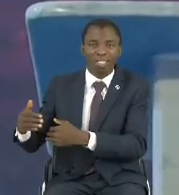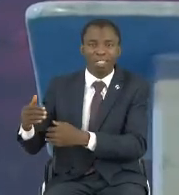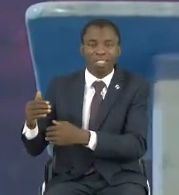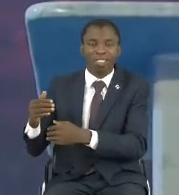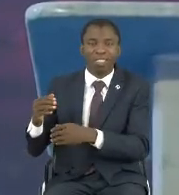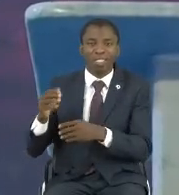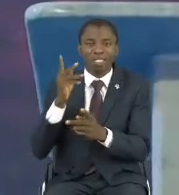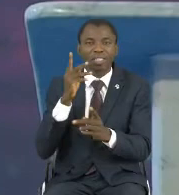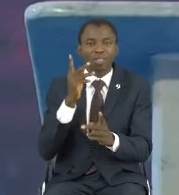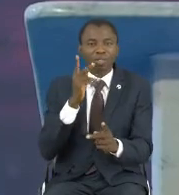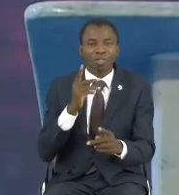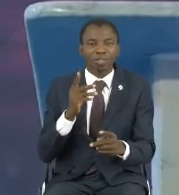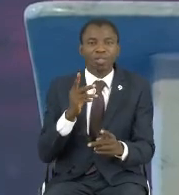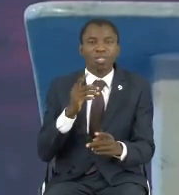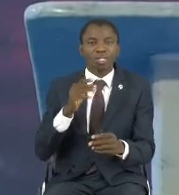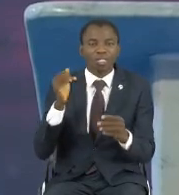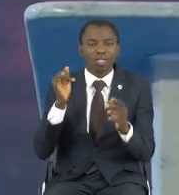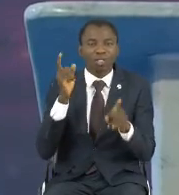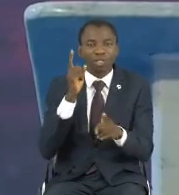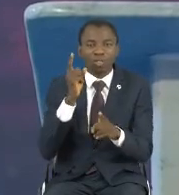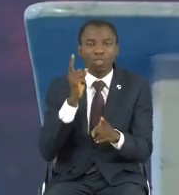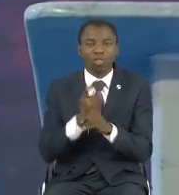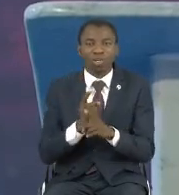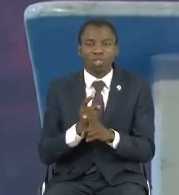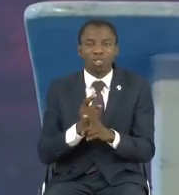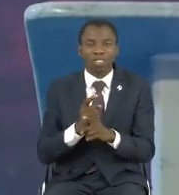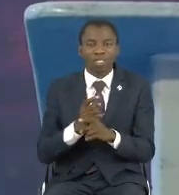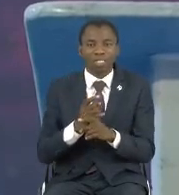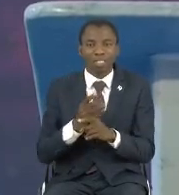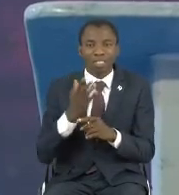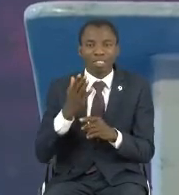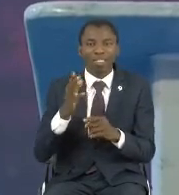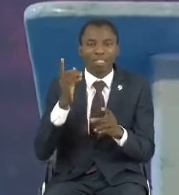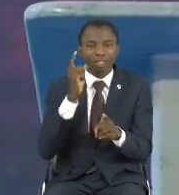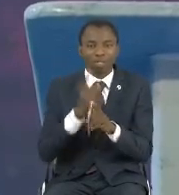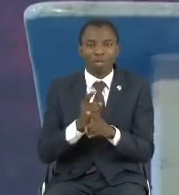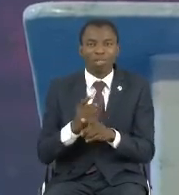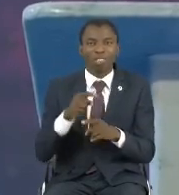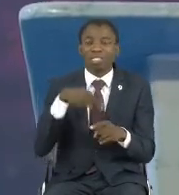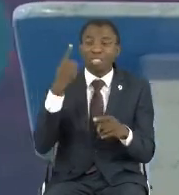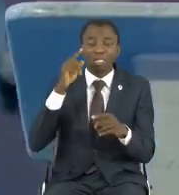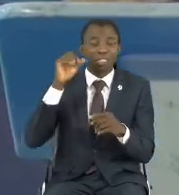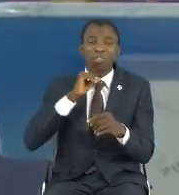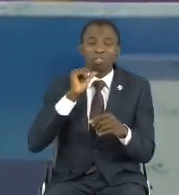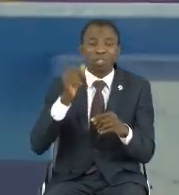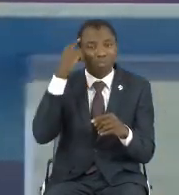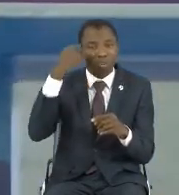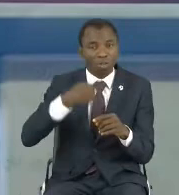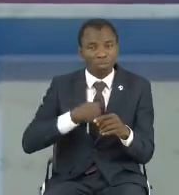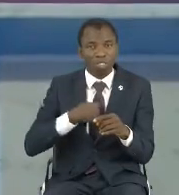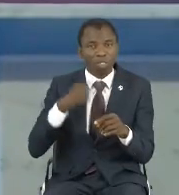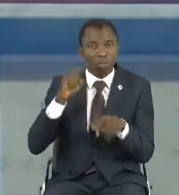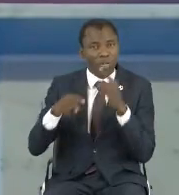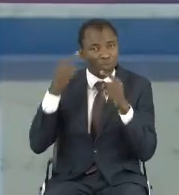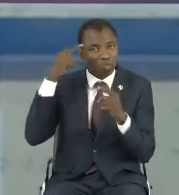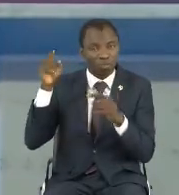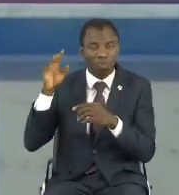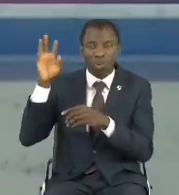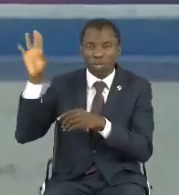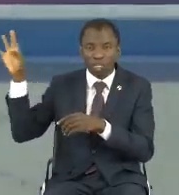his mouth like, no, not for me, not for him. But this one said,